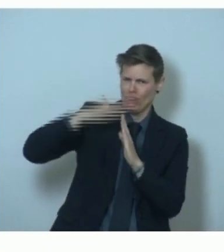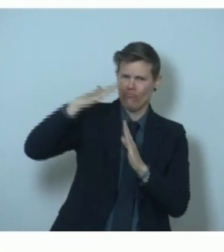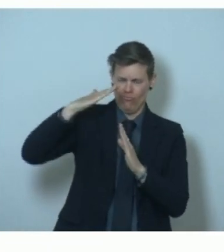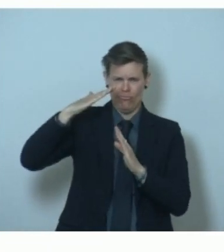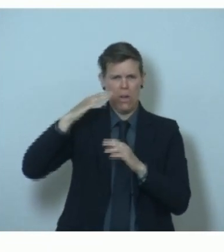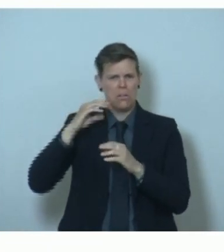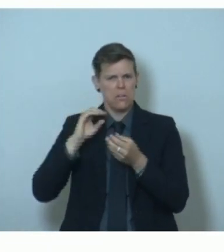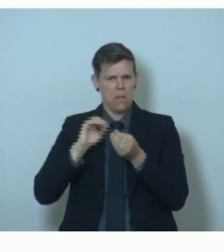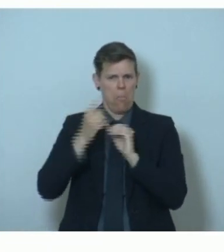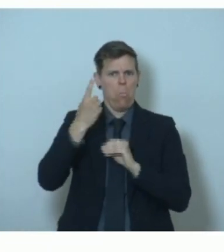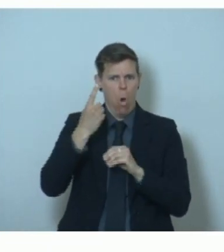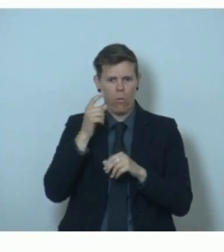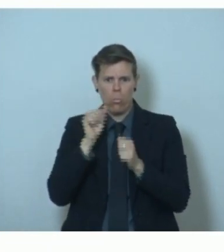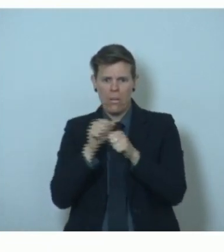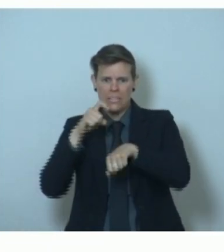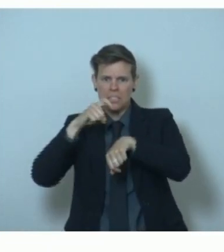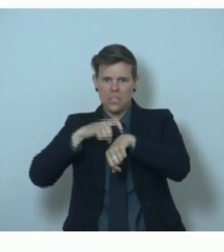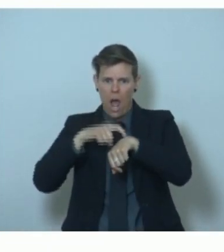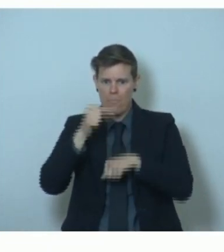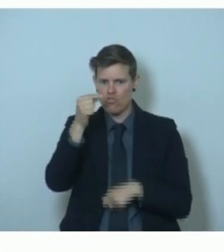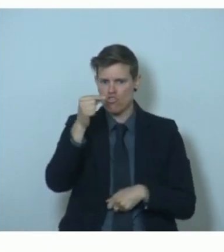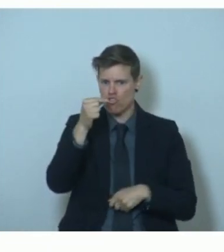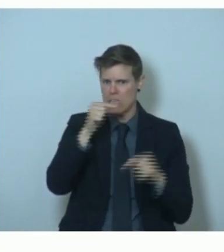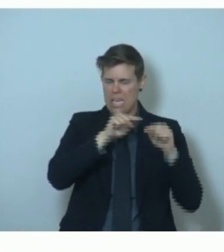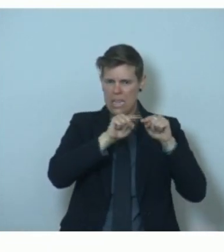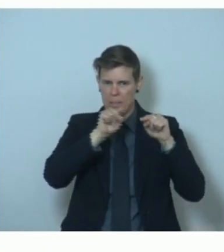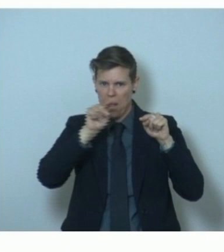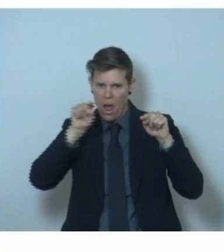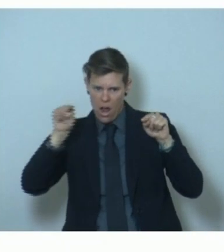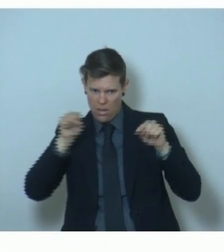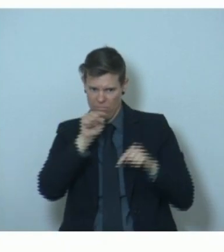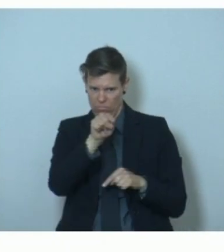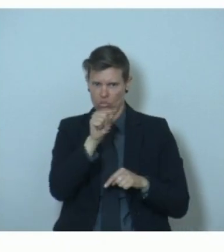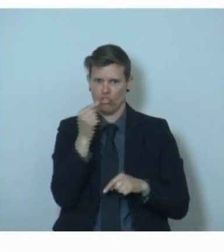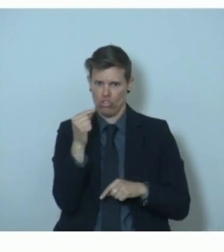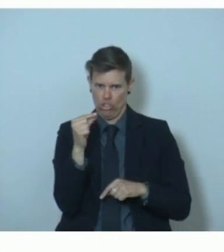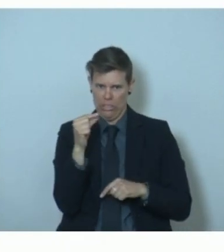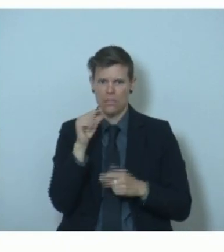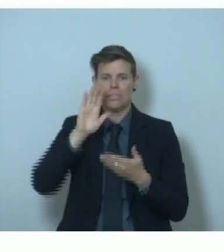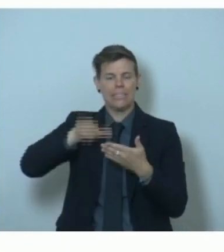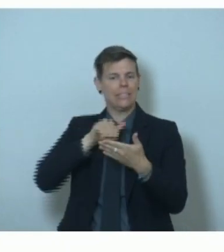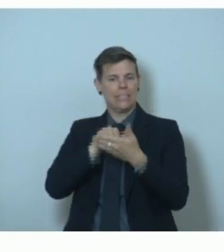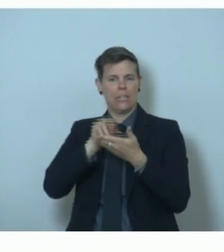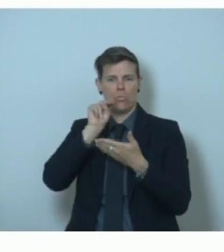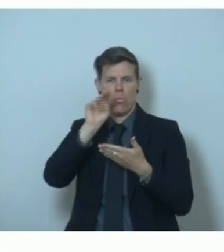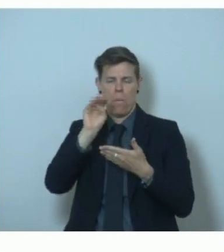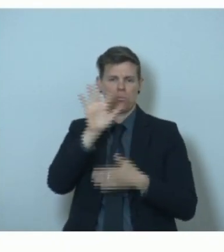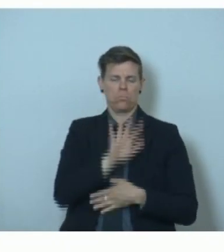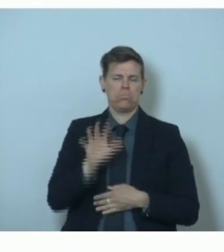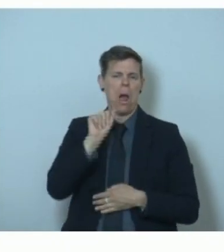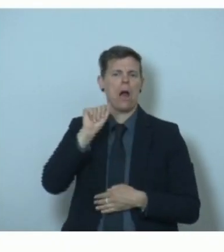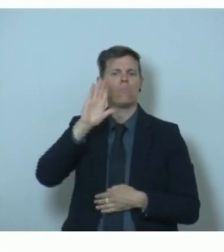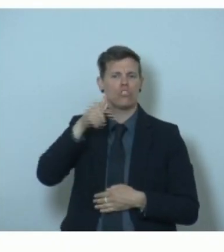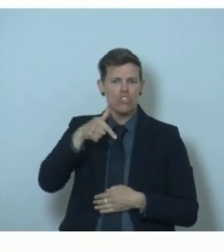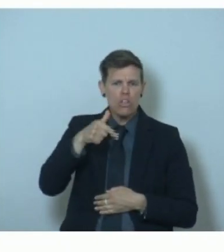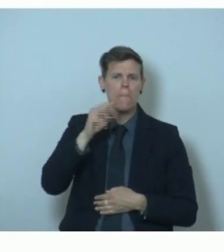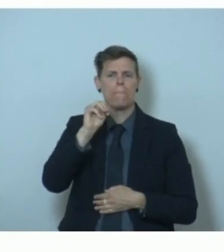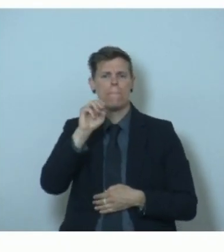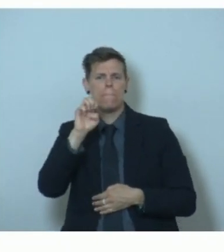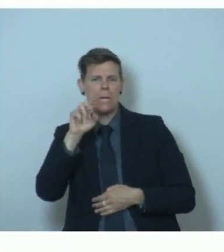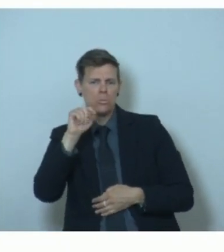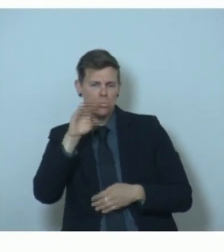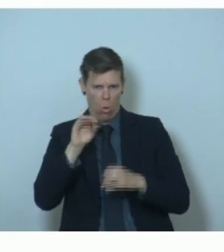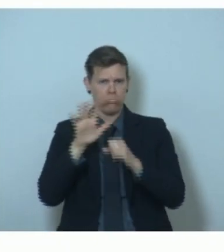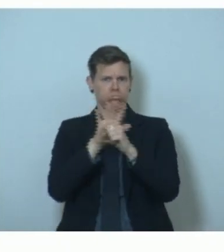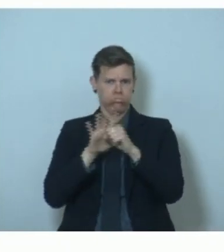line, is the metro region, central New Mexico. And you can see that the Central region has actually had two